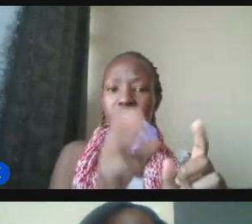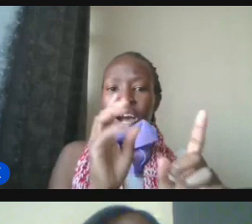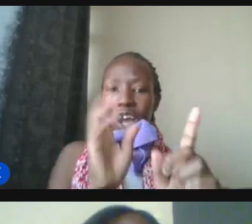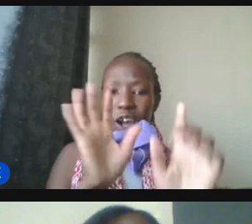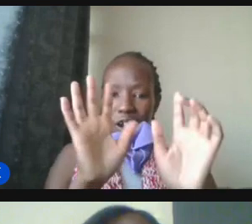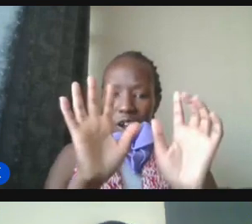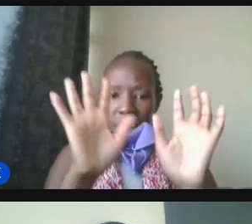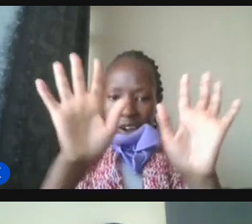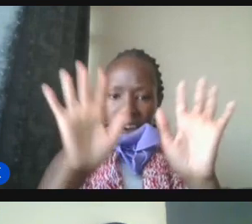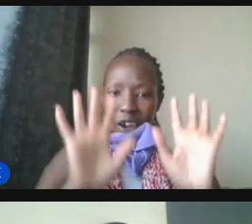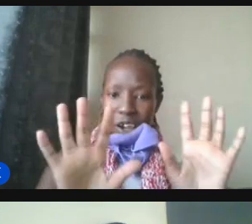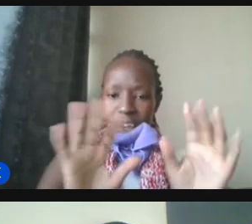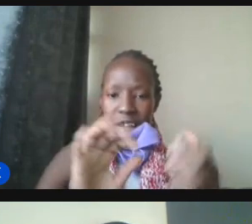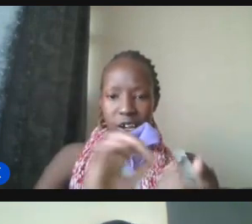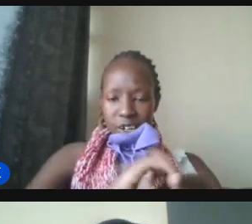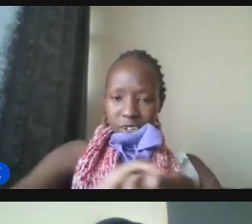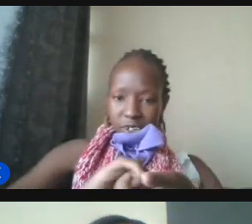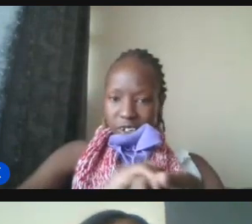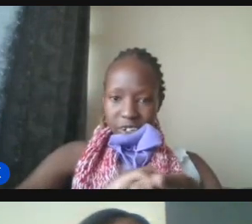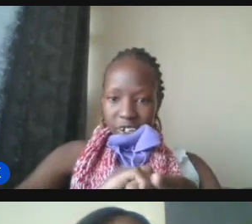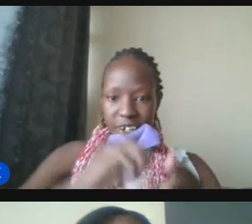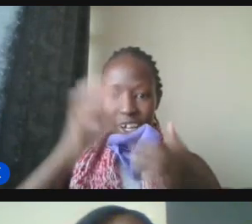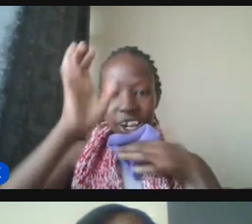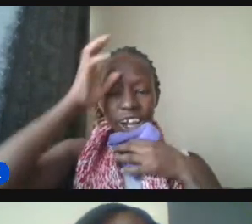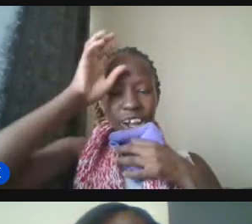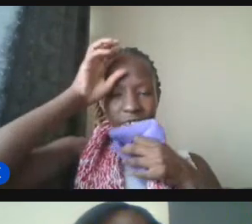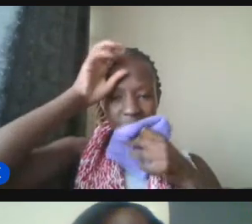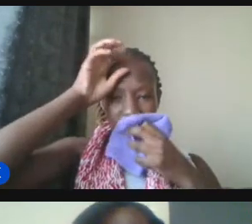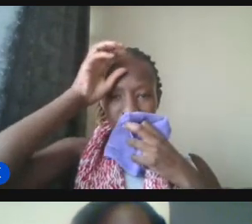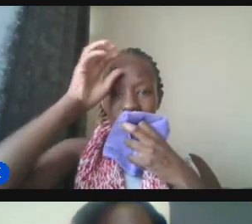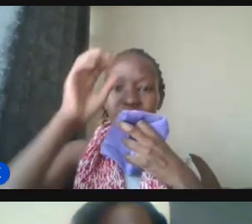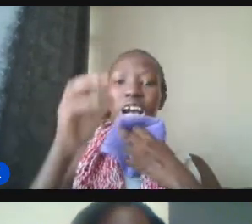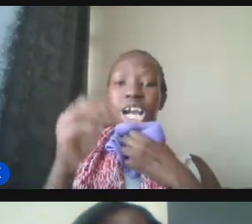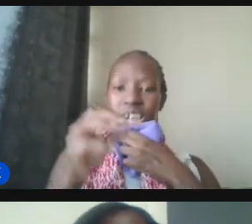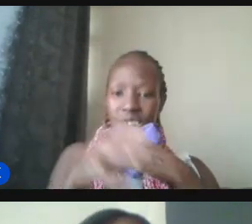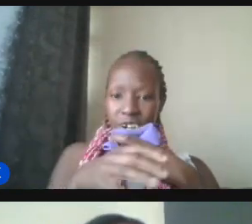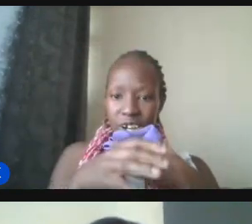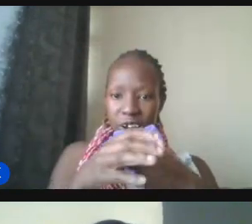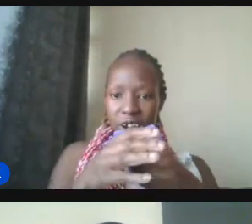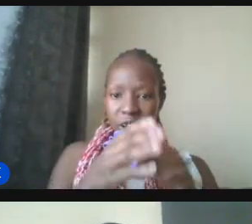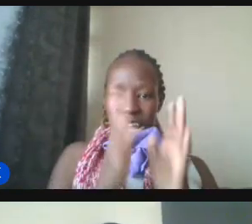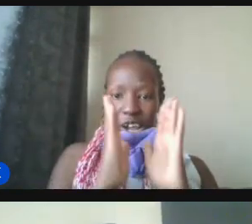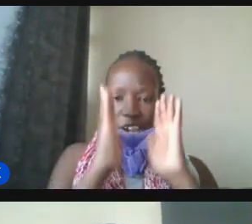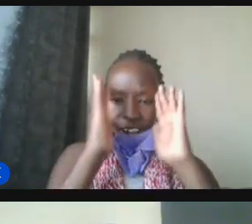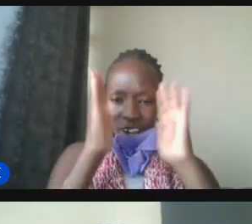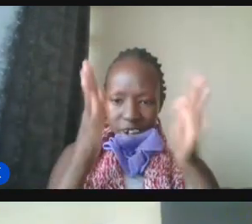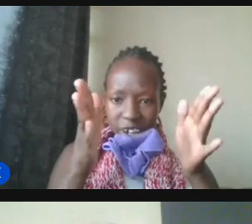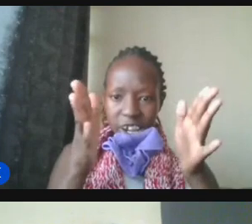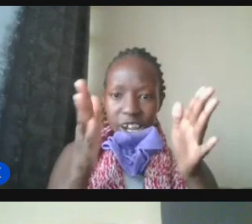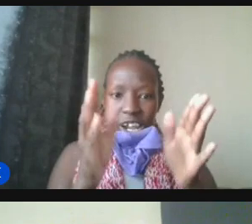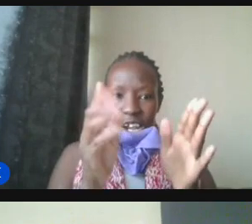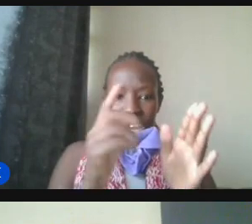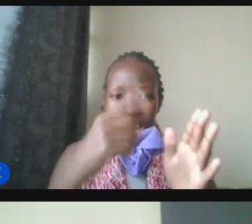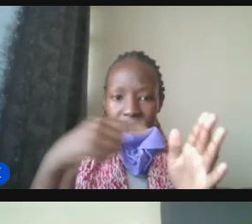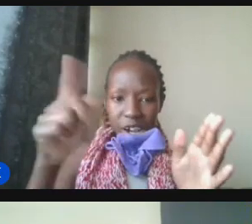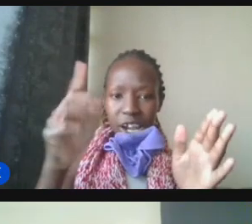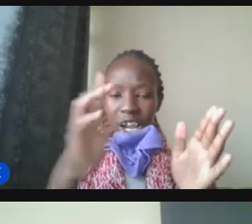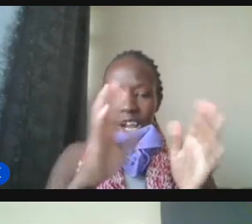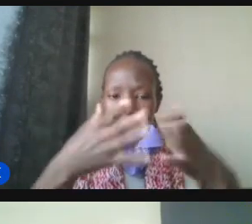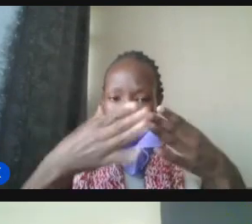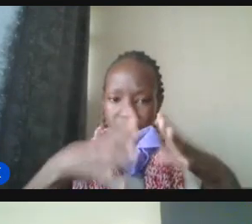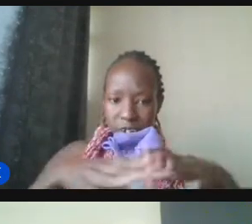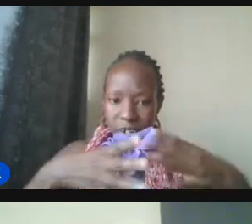So, how can we create an impactful, ethical, and engaging